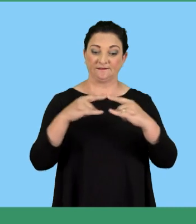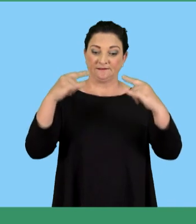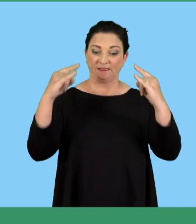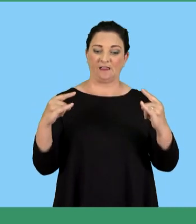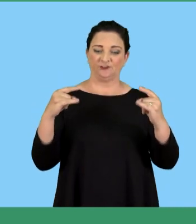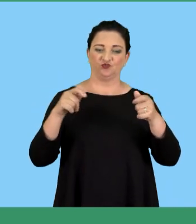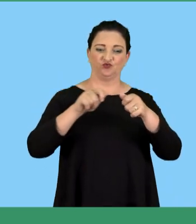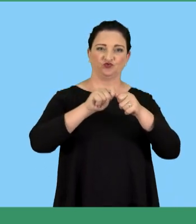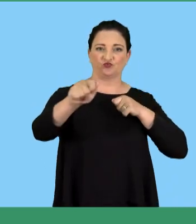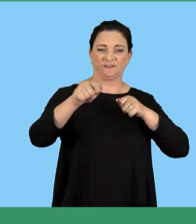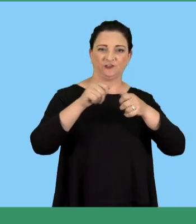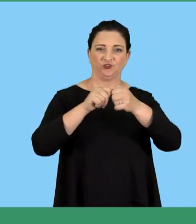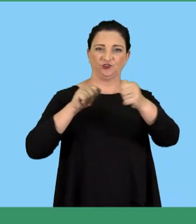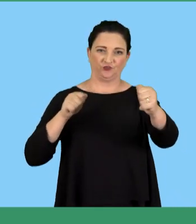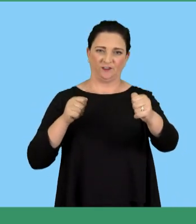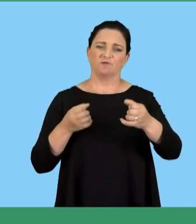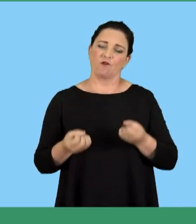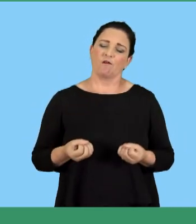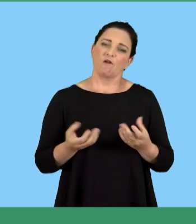stretch